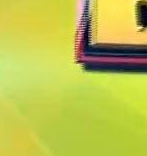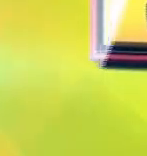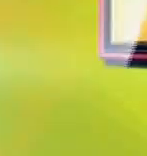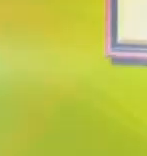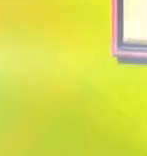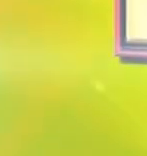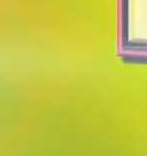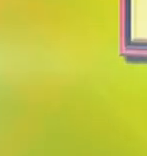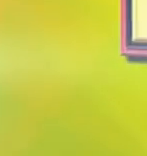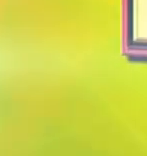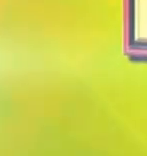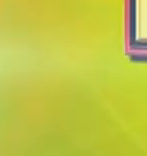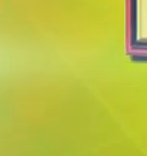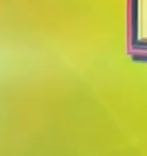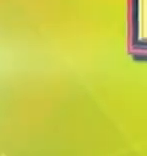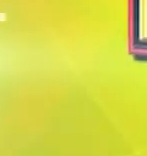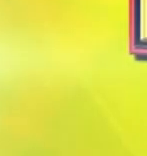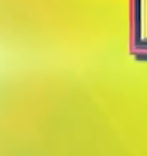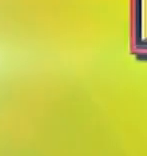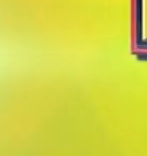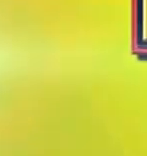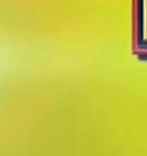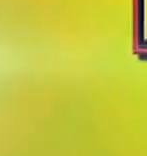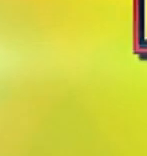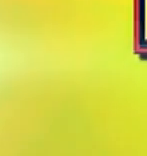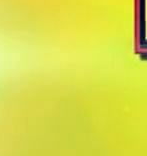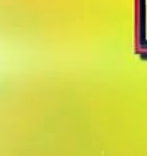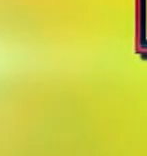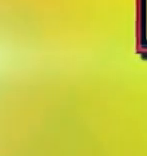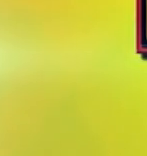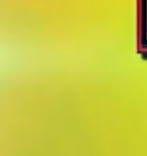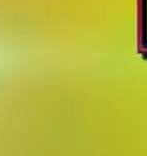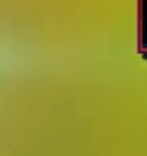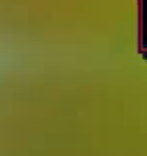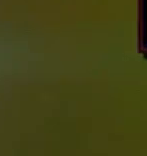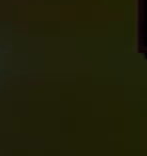FM, Nambandua and Sere.